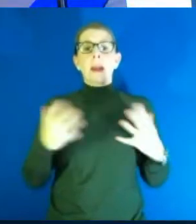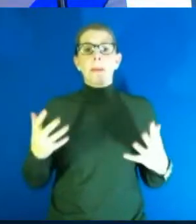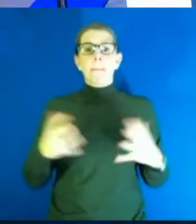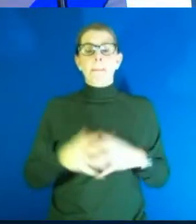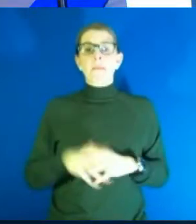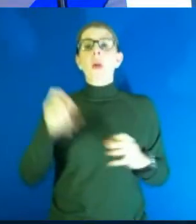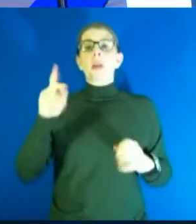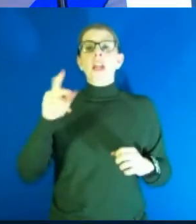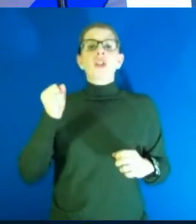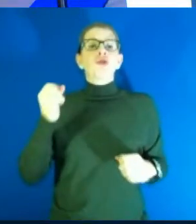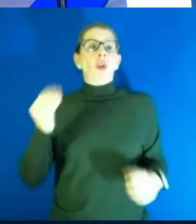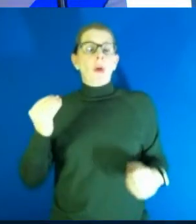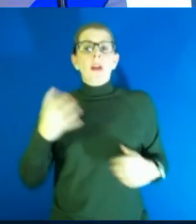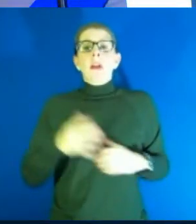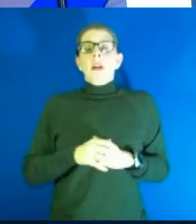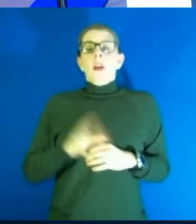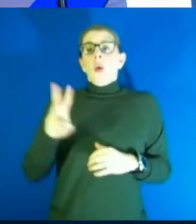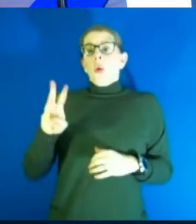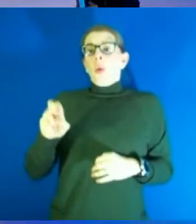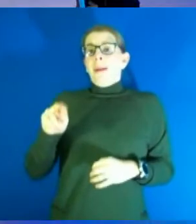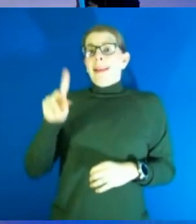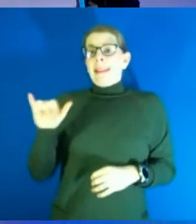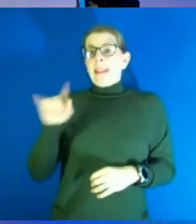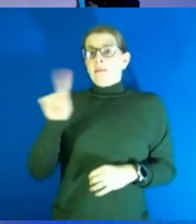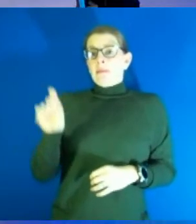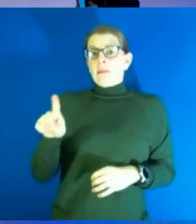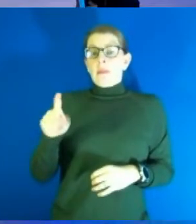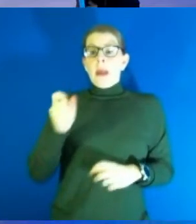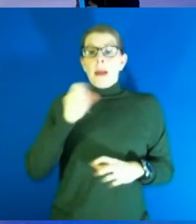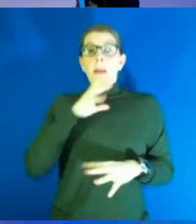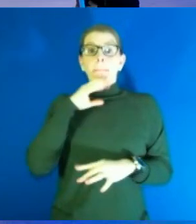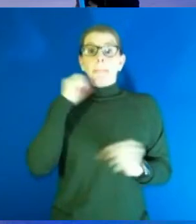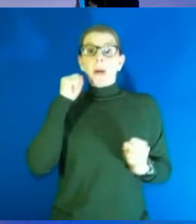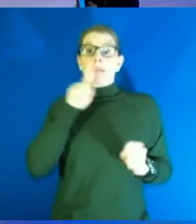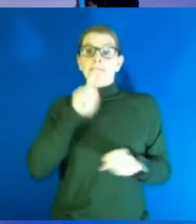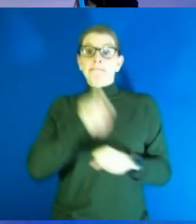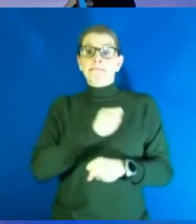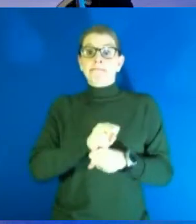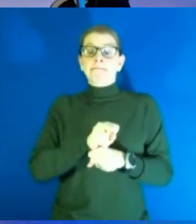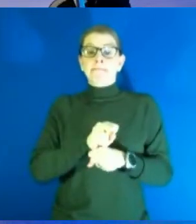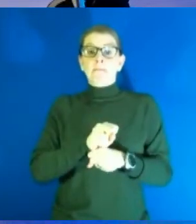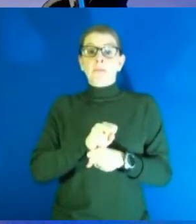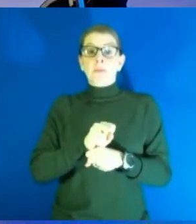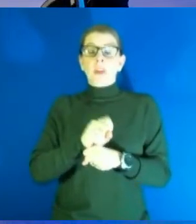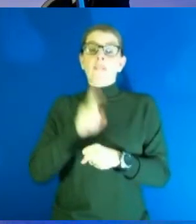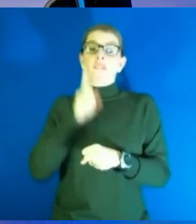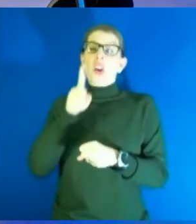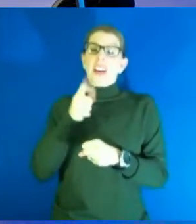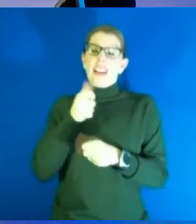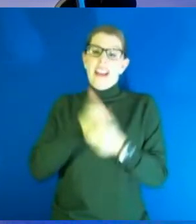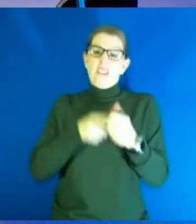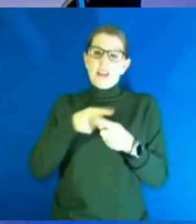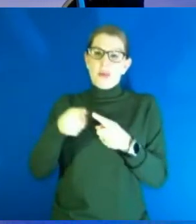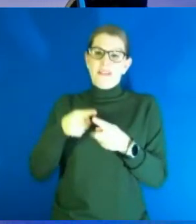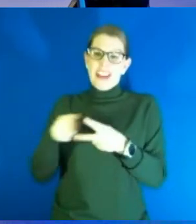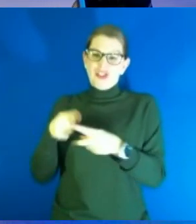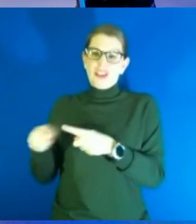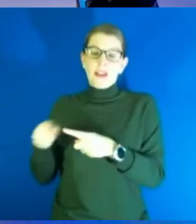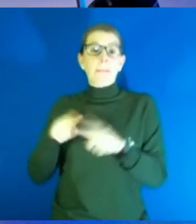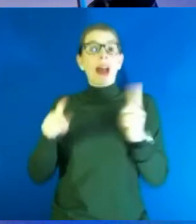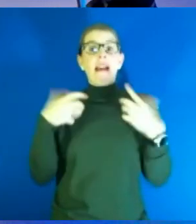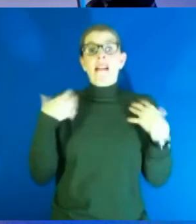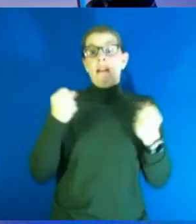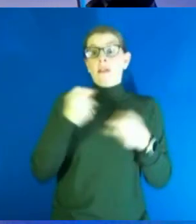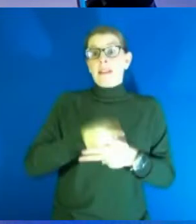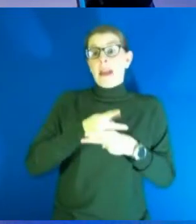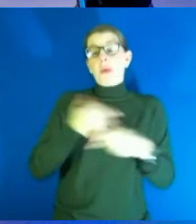Okay, so Wendy has a question. Burnout is real. It's real probably in every profession on some level, but in healthcare, I mean,